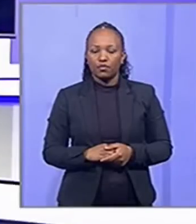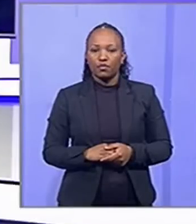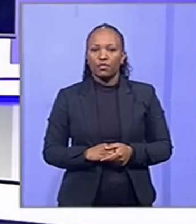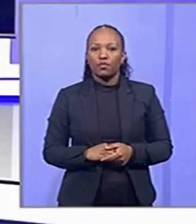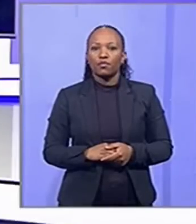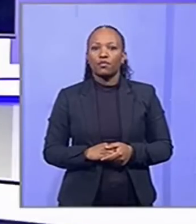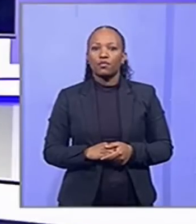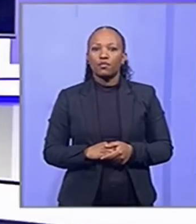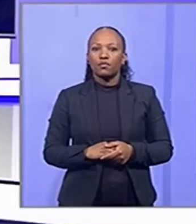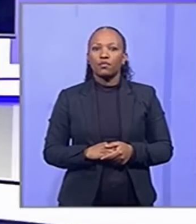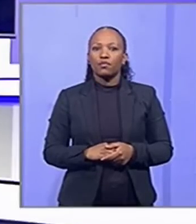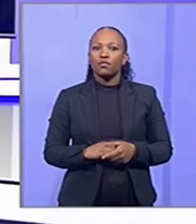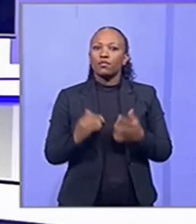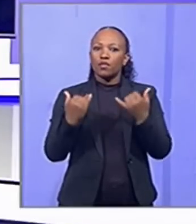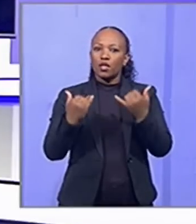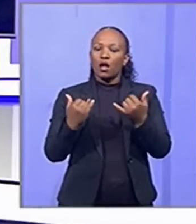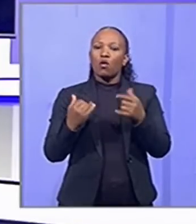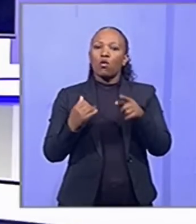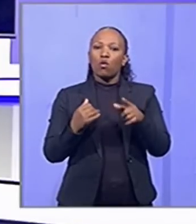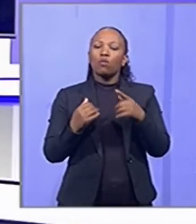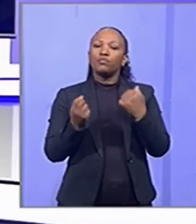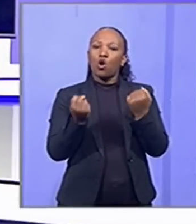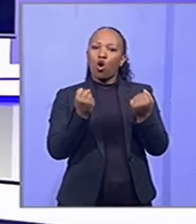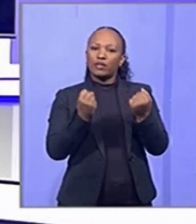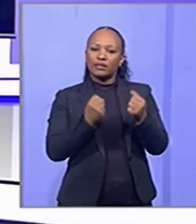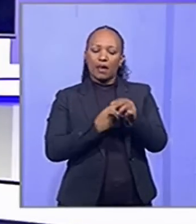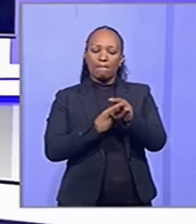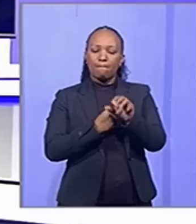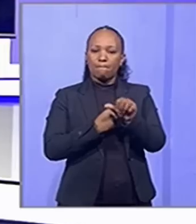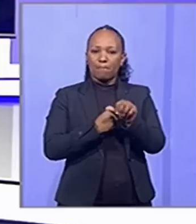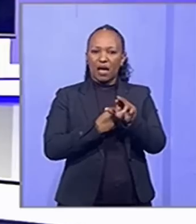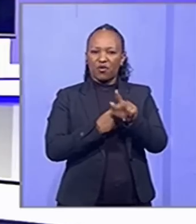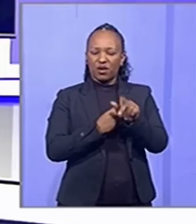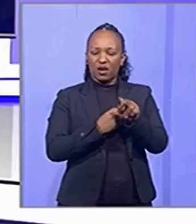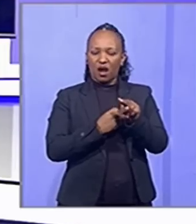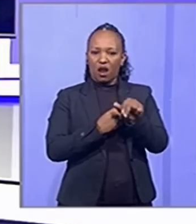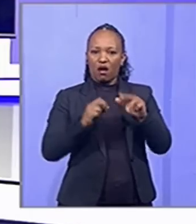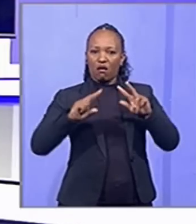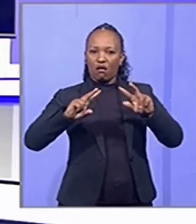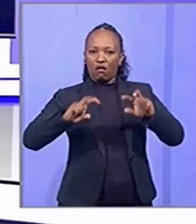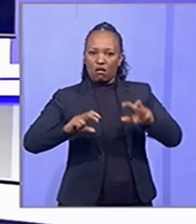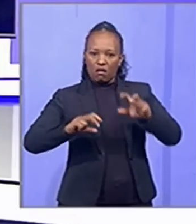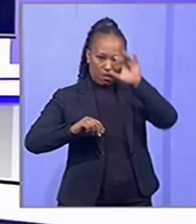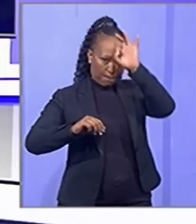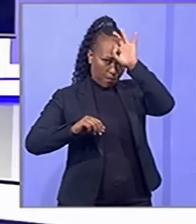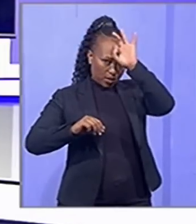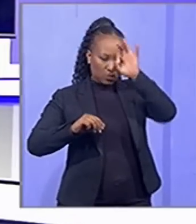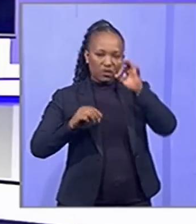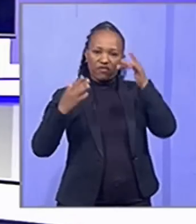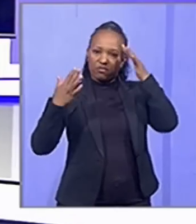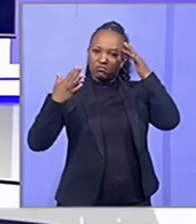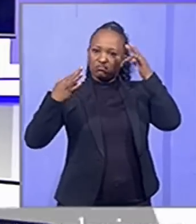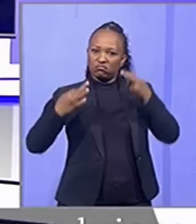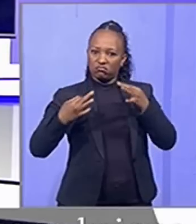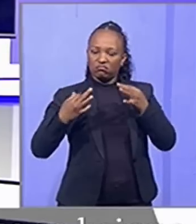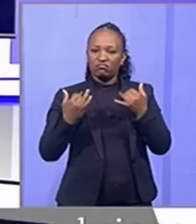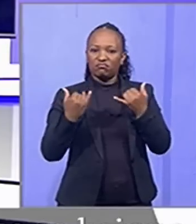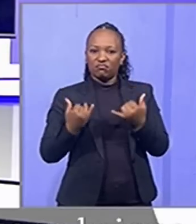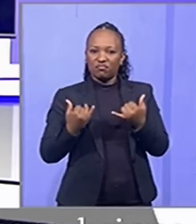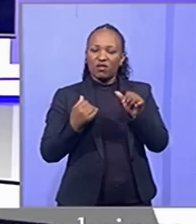Banka karolo ba teng diphuputsong tsa nyewe ya Marikana ba ipiletsa ho ba ka taolong sepoleseng ho kofisa qeto ya ho kenya moifo wa ditsebi